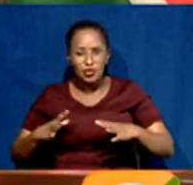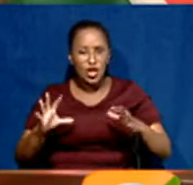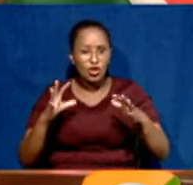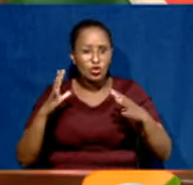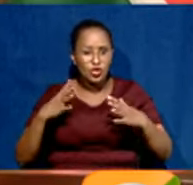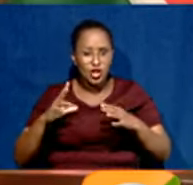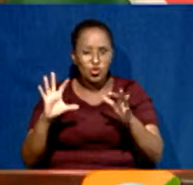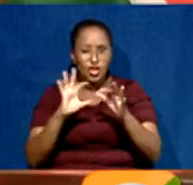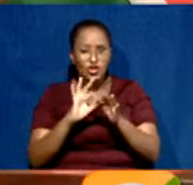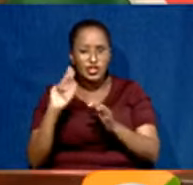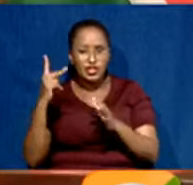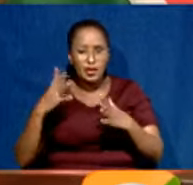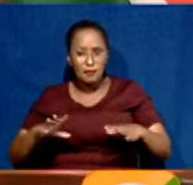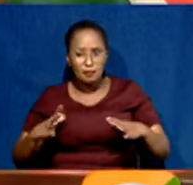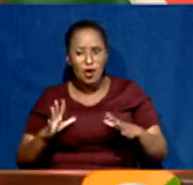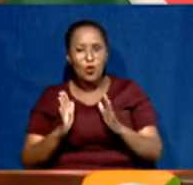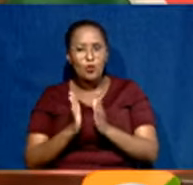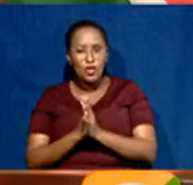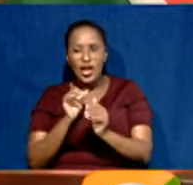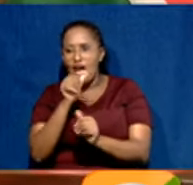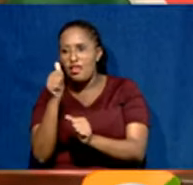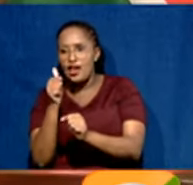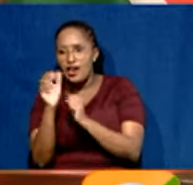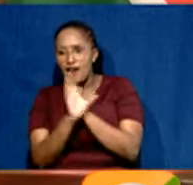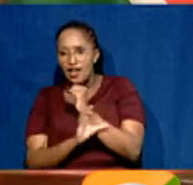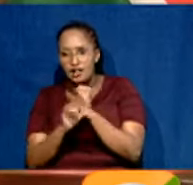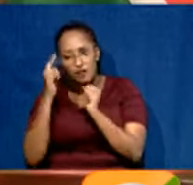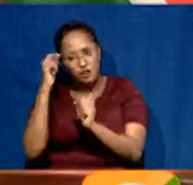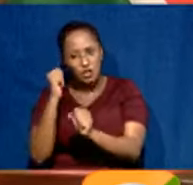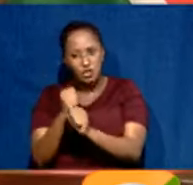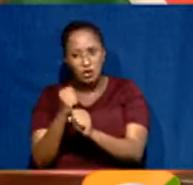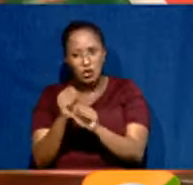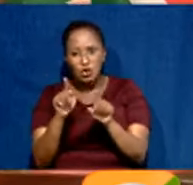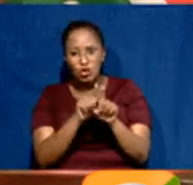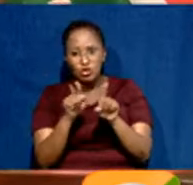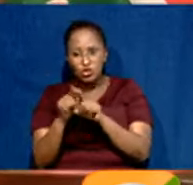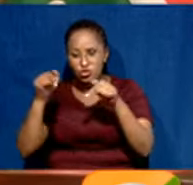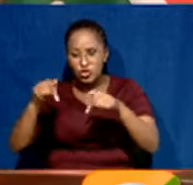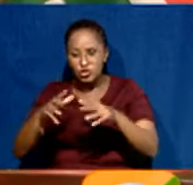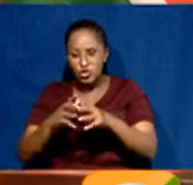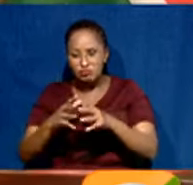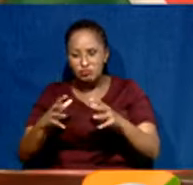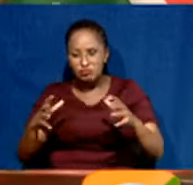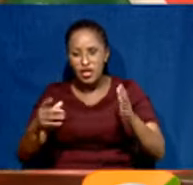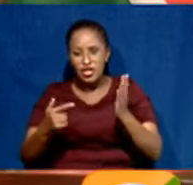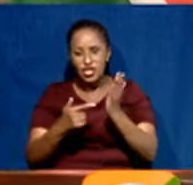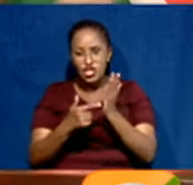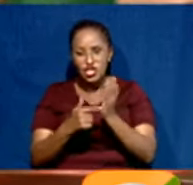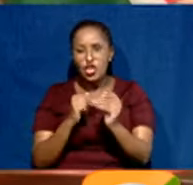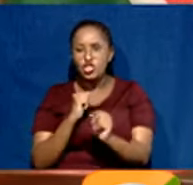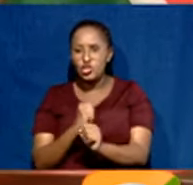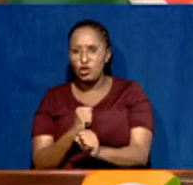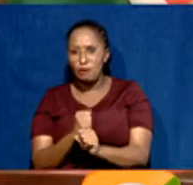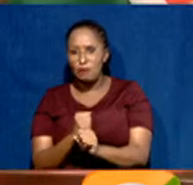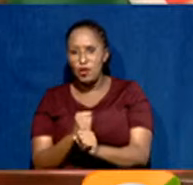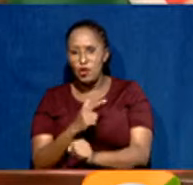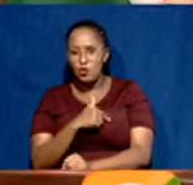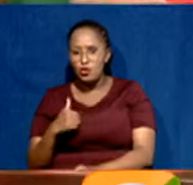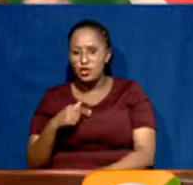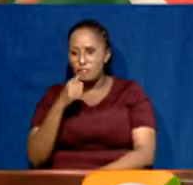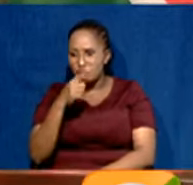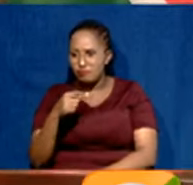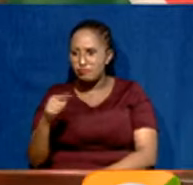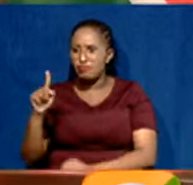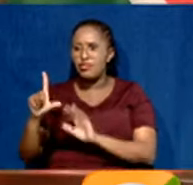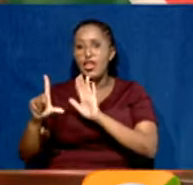Kenyans to jobs abroad. Today, as I talk to you, we are expanding the space of digital jobs. We just passed the law